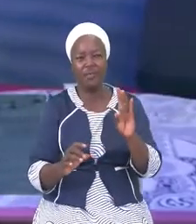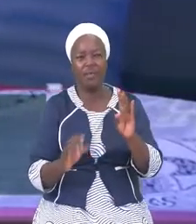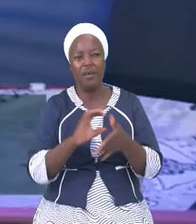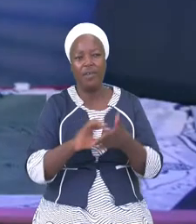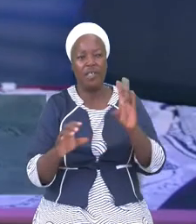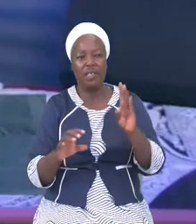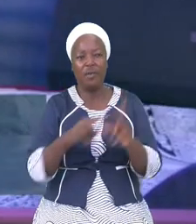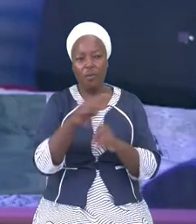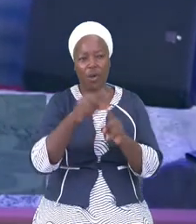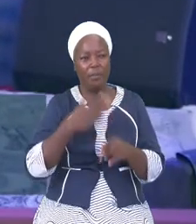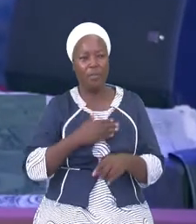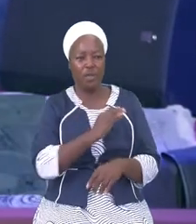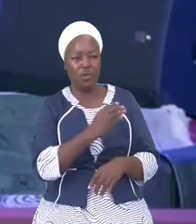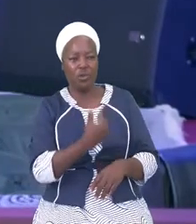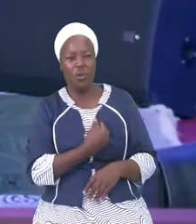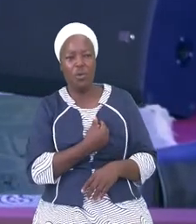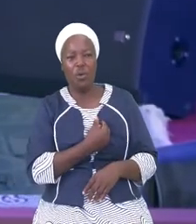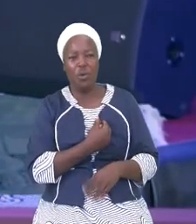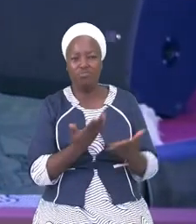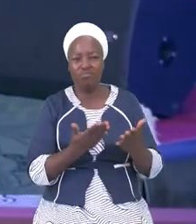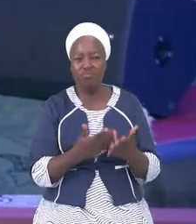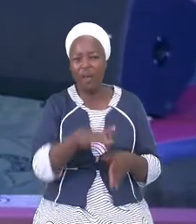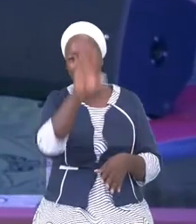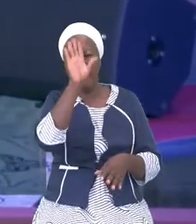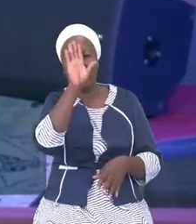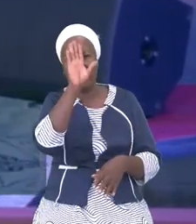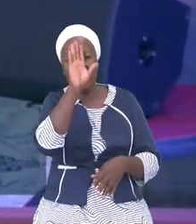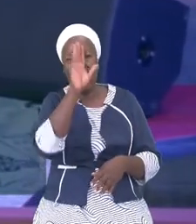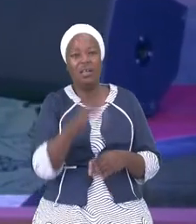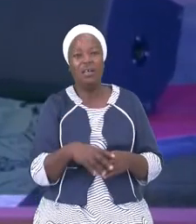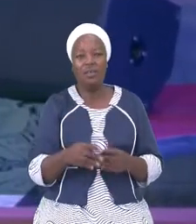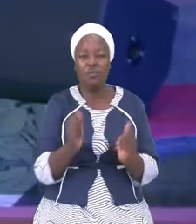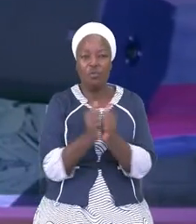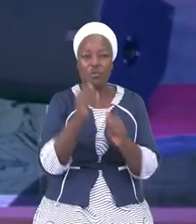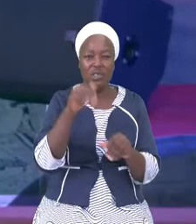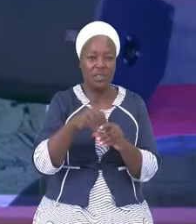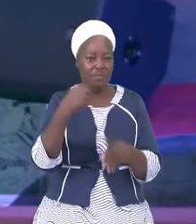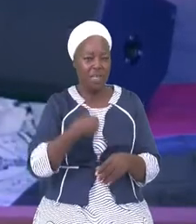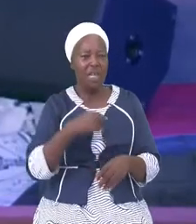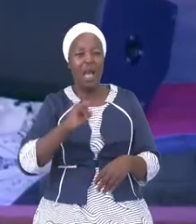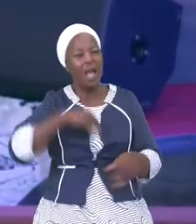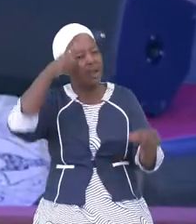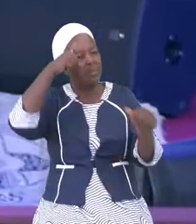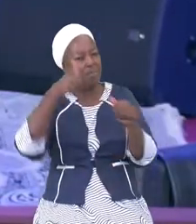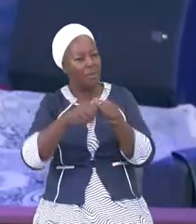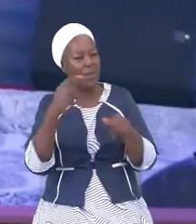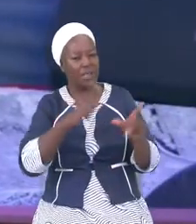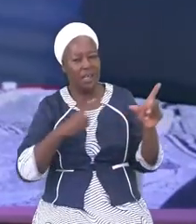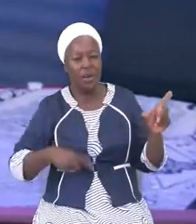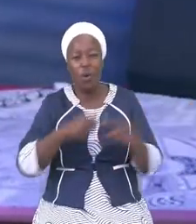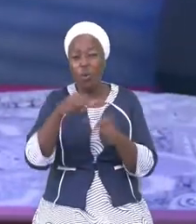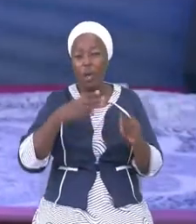7, when my soul fainted within me, I remembered the Lord. When my